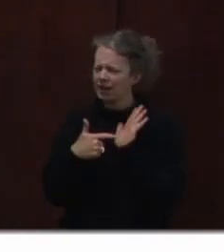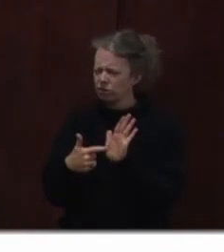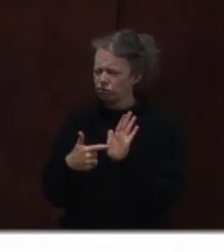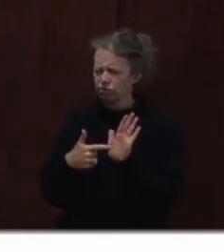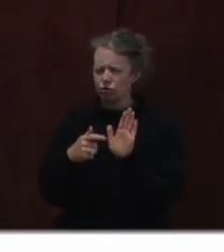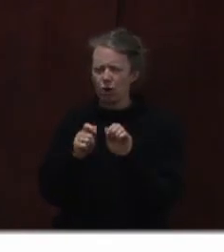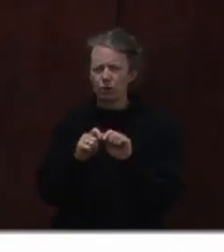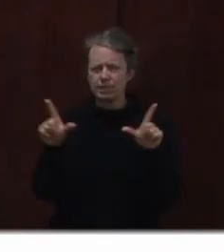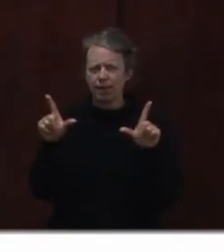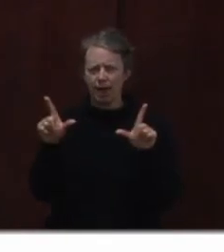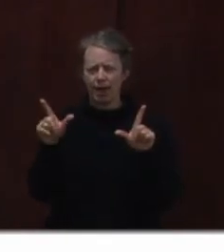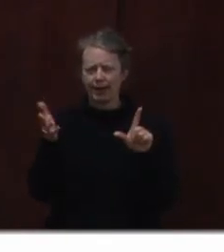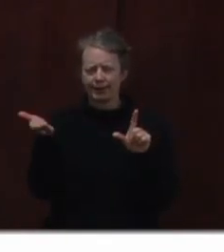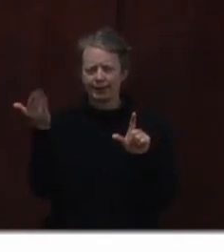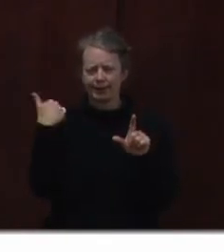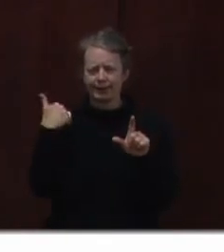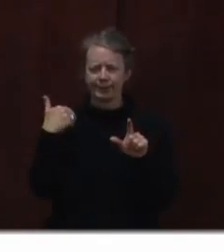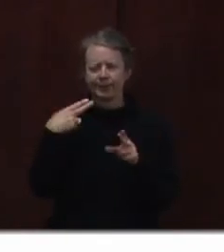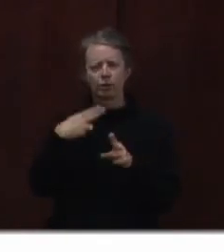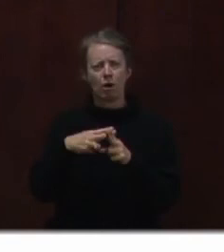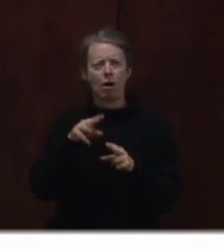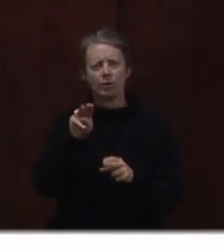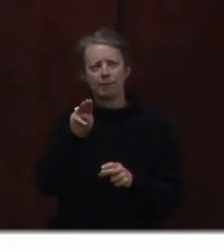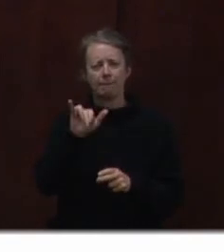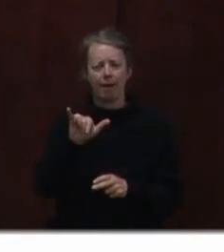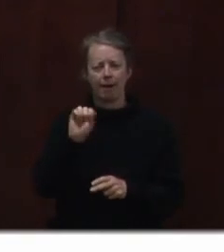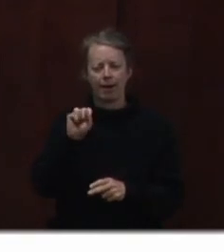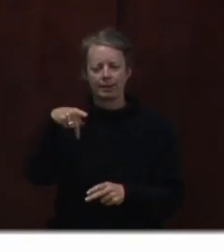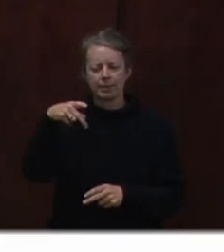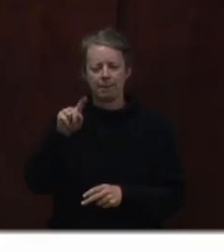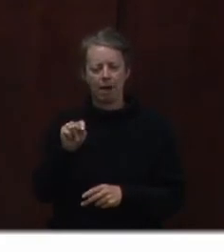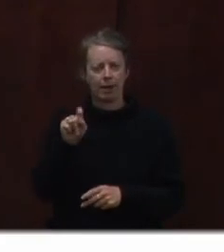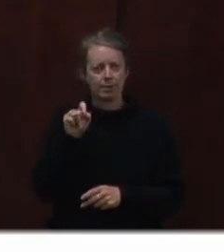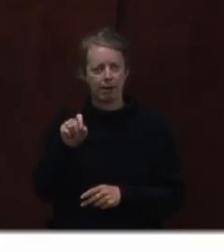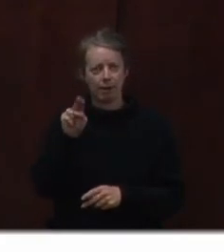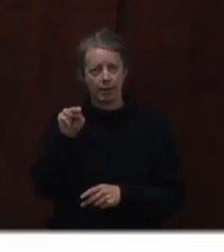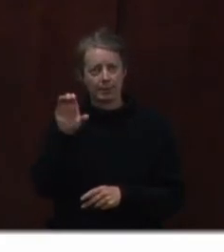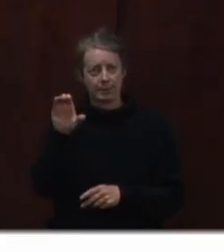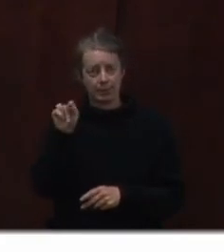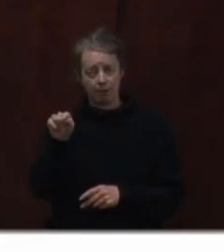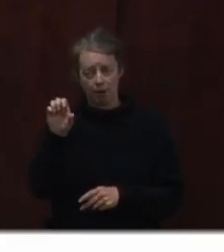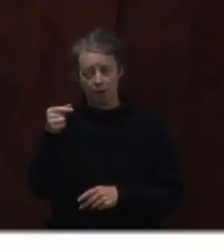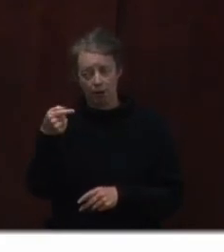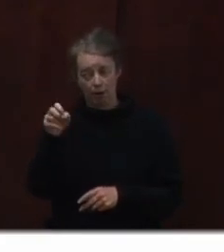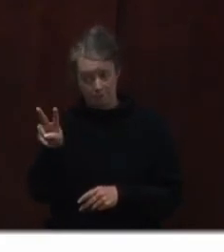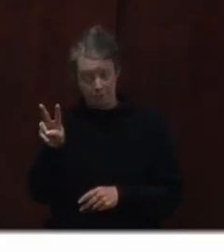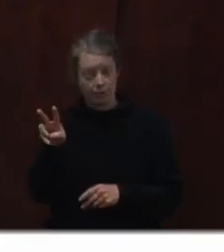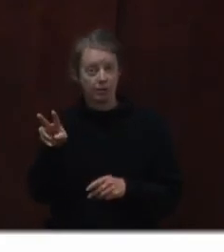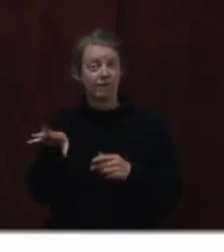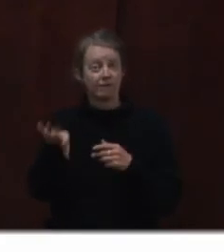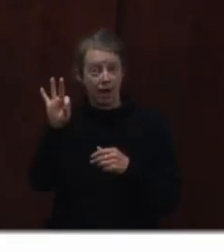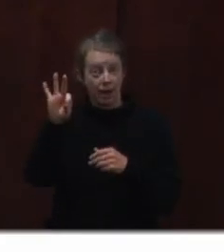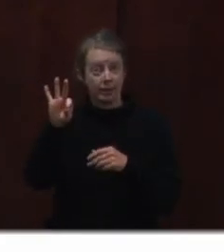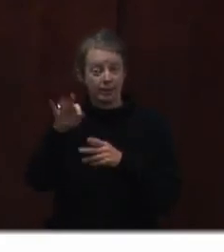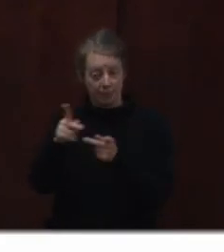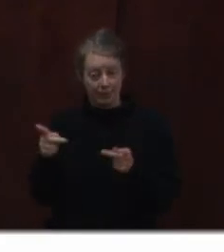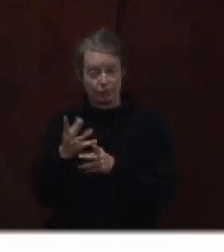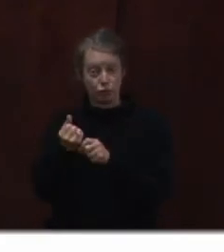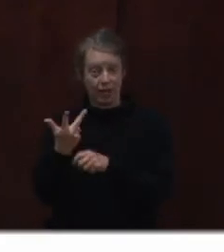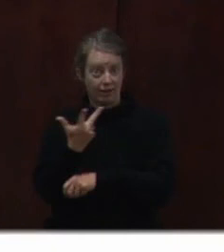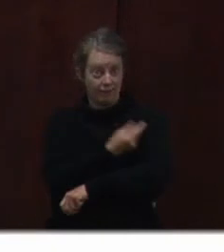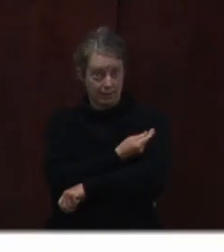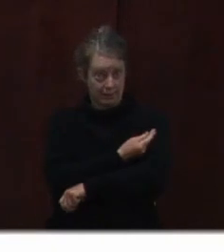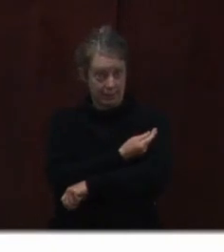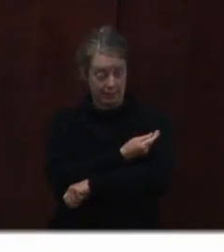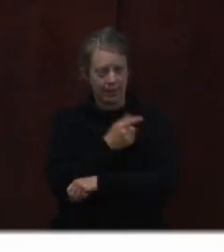of my spot in .nc.gov where you can find a vaccine provider. There is a separate one